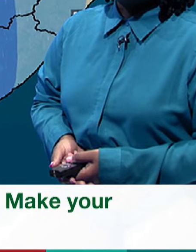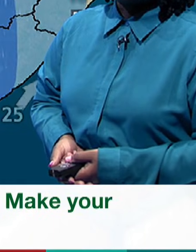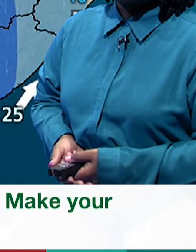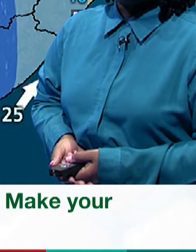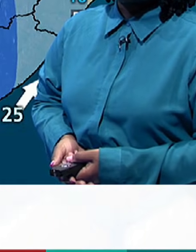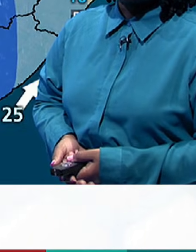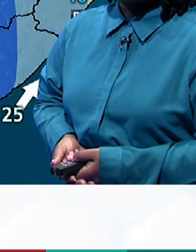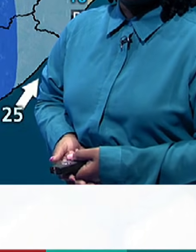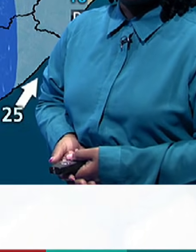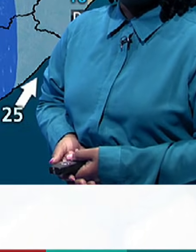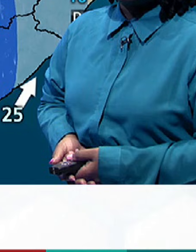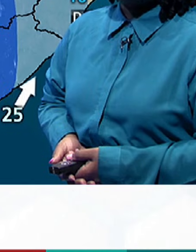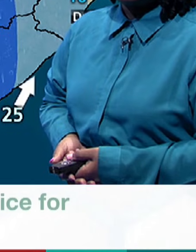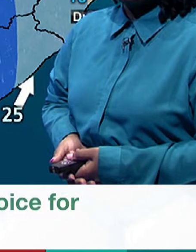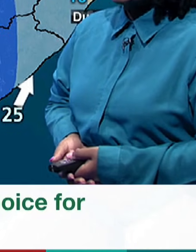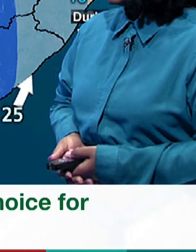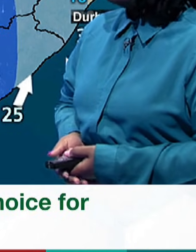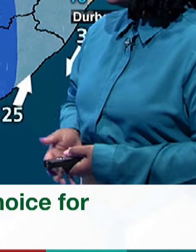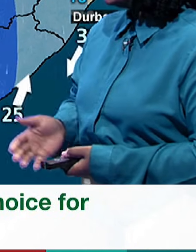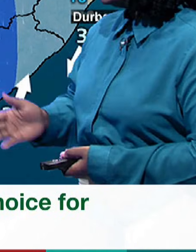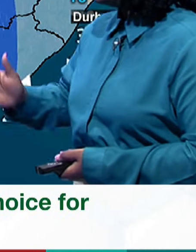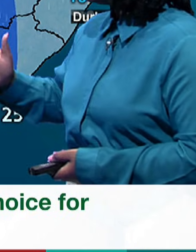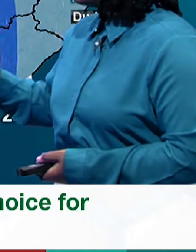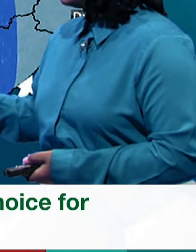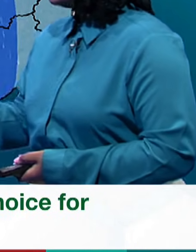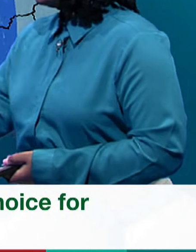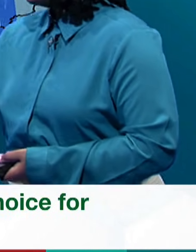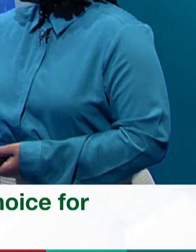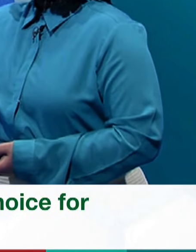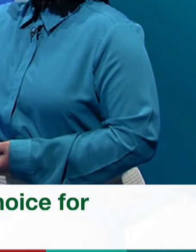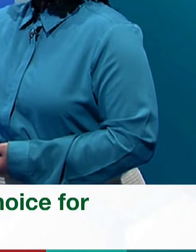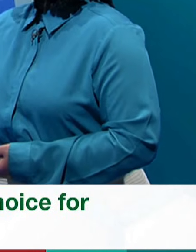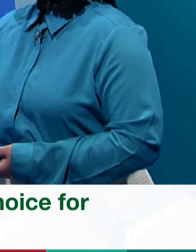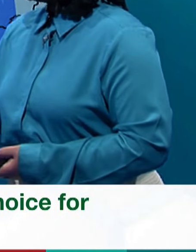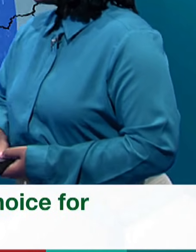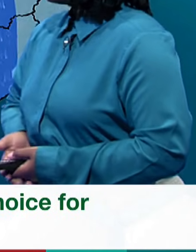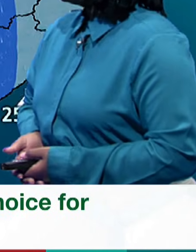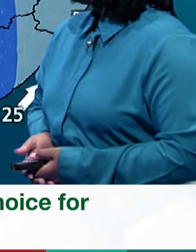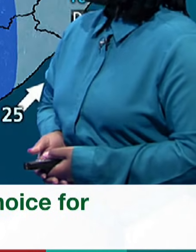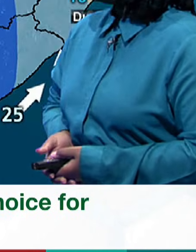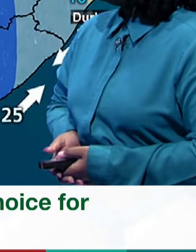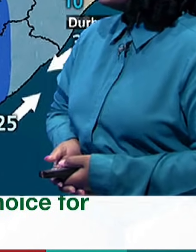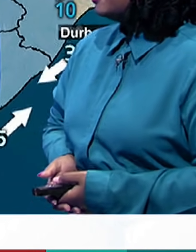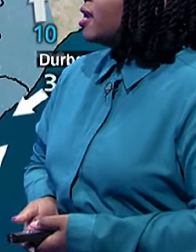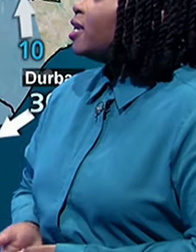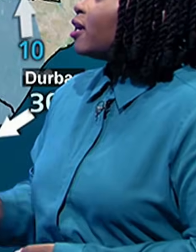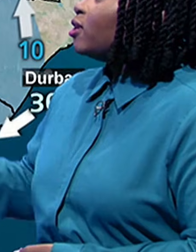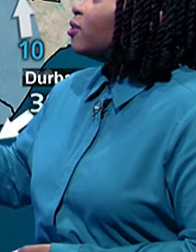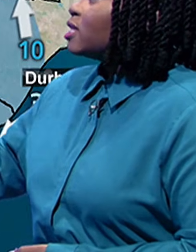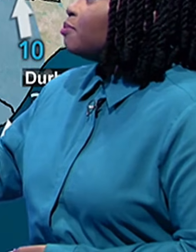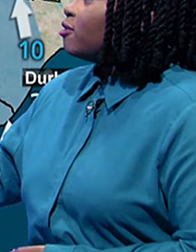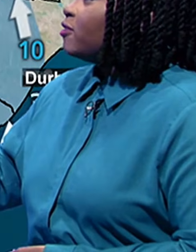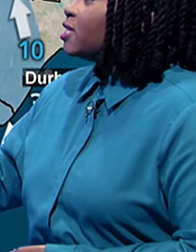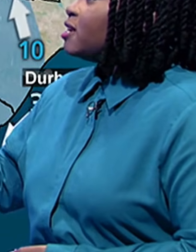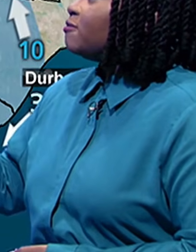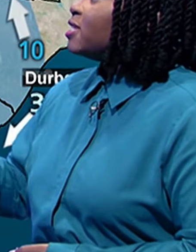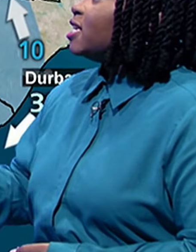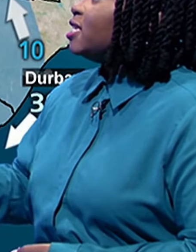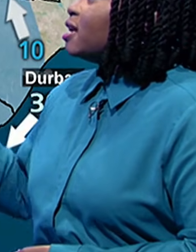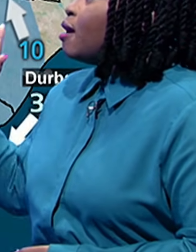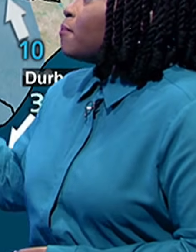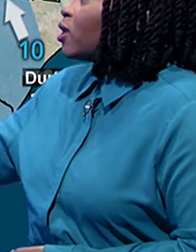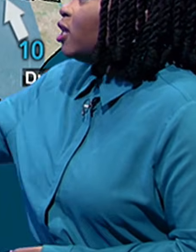lebelele motsatsi la ka moso teng go tla itemogela pula e matla ka diperesente di le 16 ka kwa porofense ya kwa Northern Cape le dikarolo dingwe tsa porofense